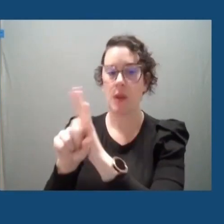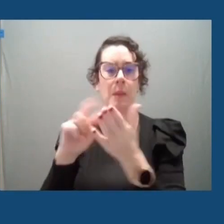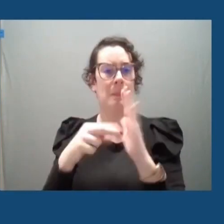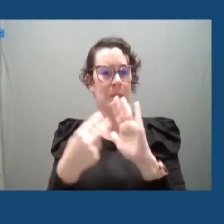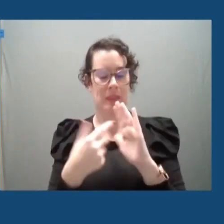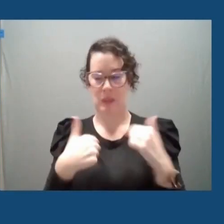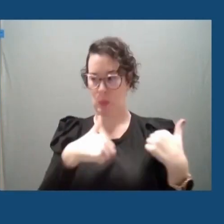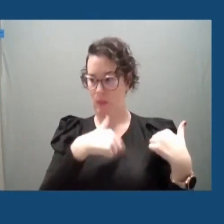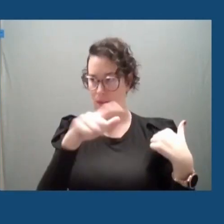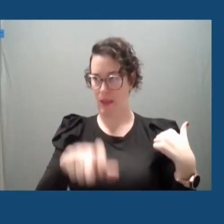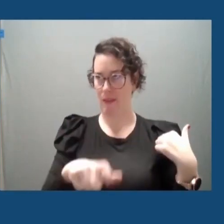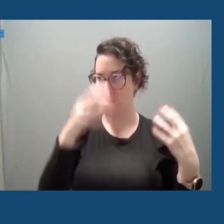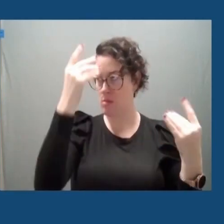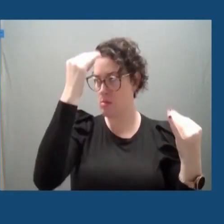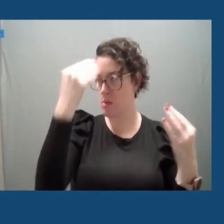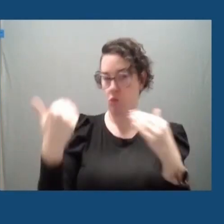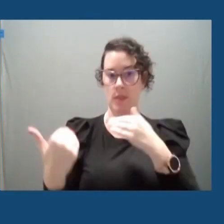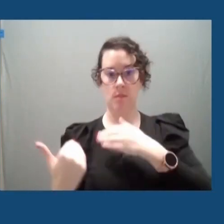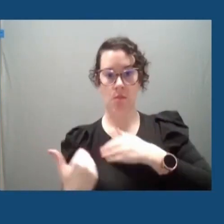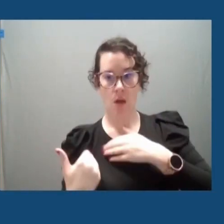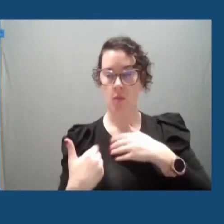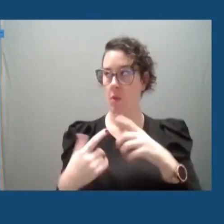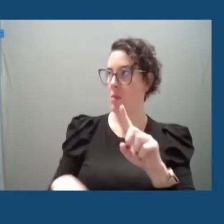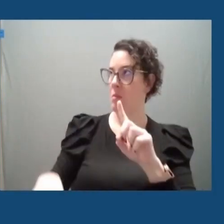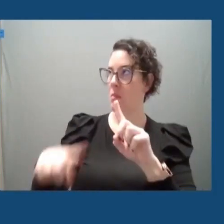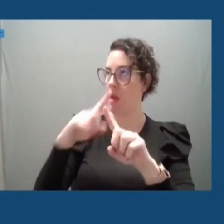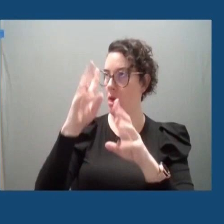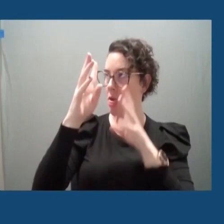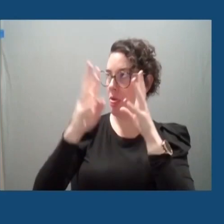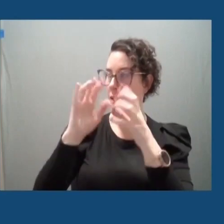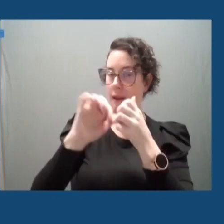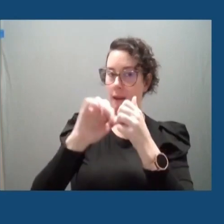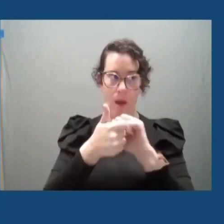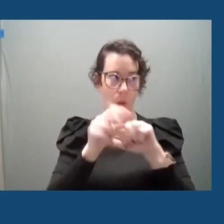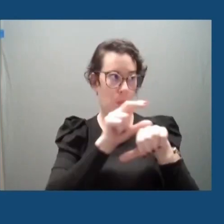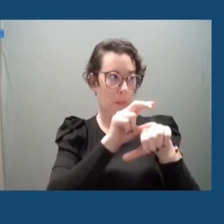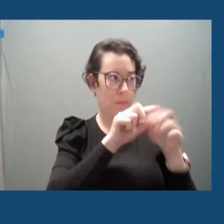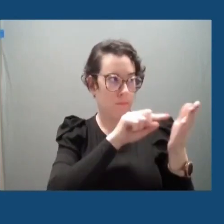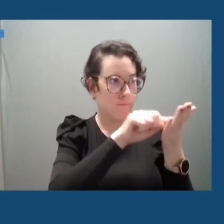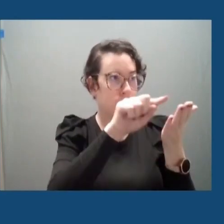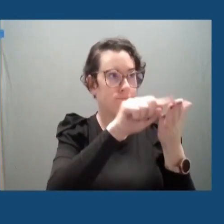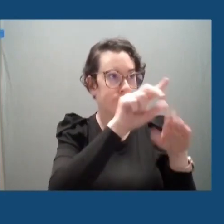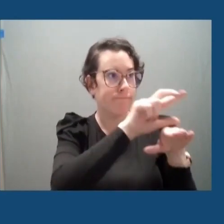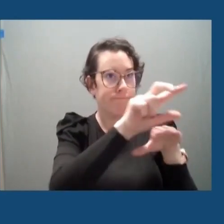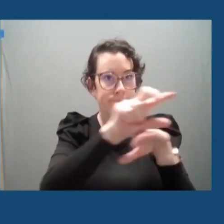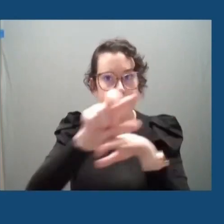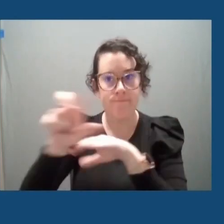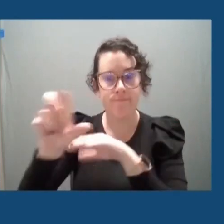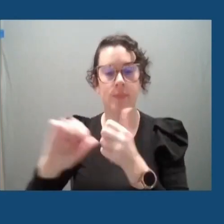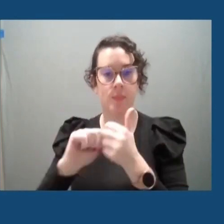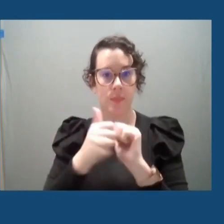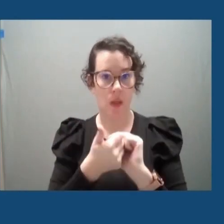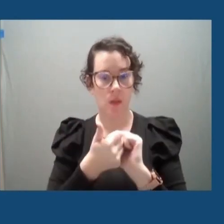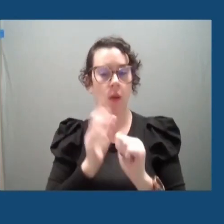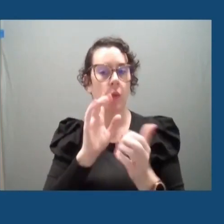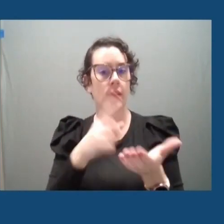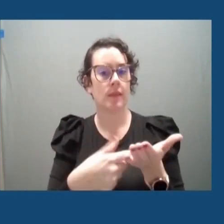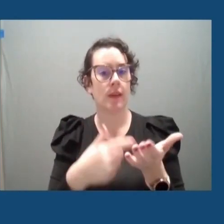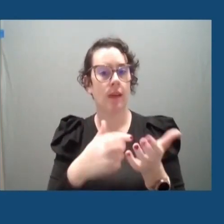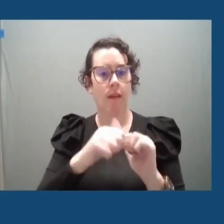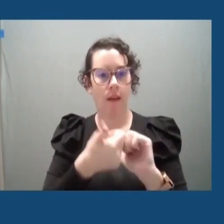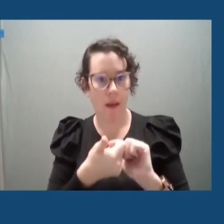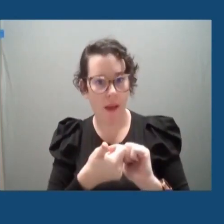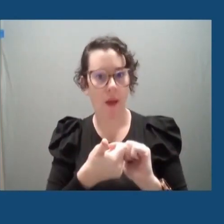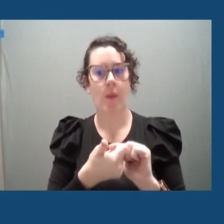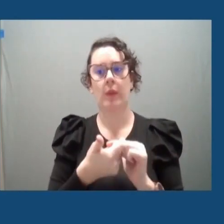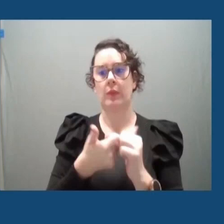creatively and responsibly. Now I'll discuss how I'll tackle some of the toughest fiscal issues like caring for